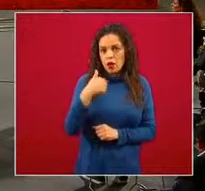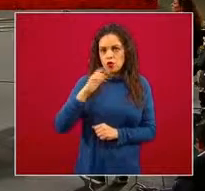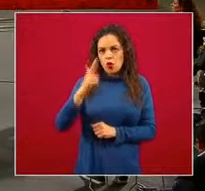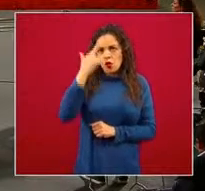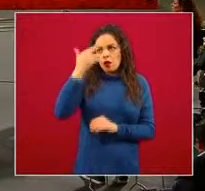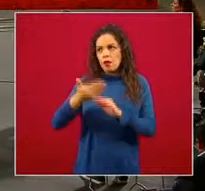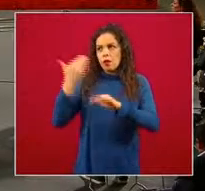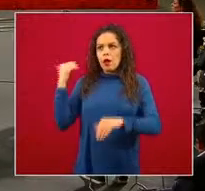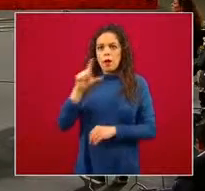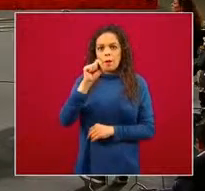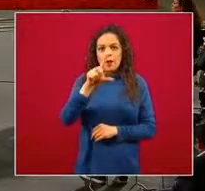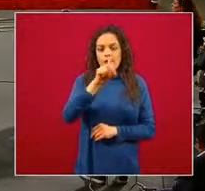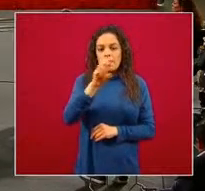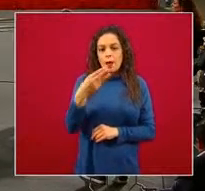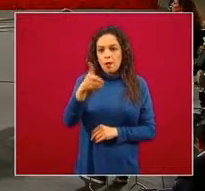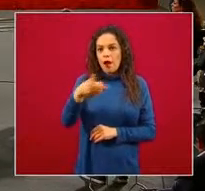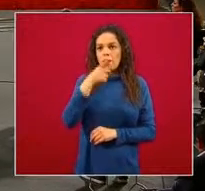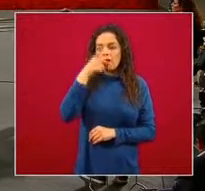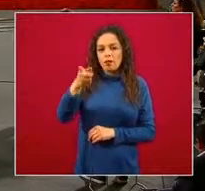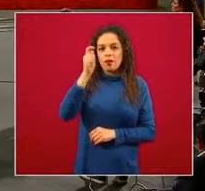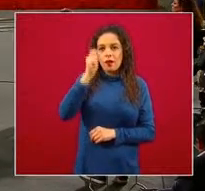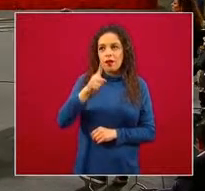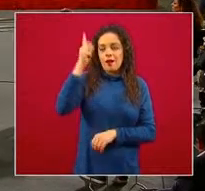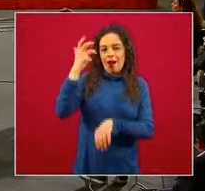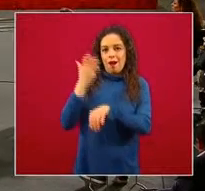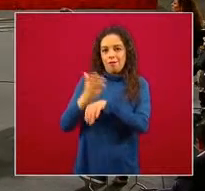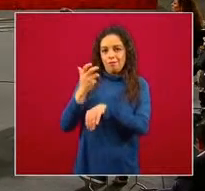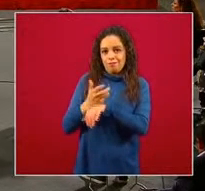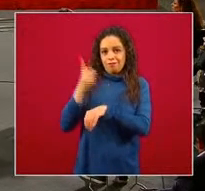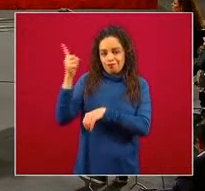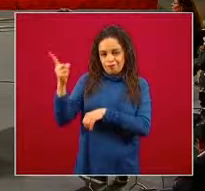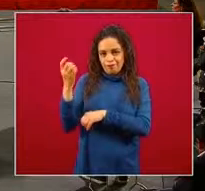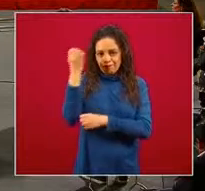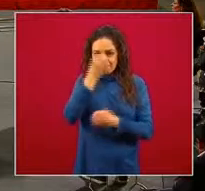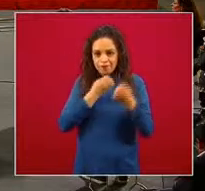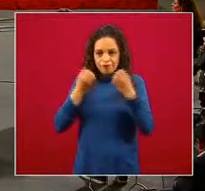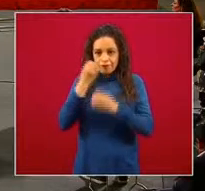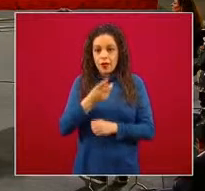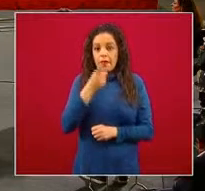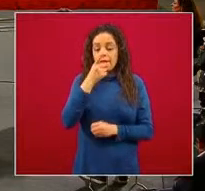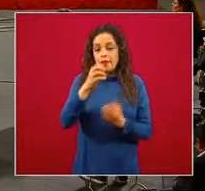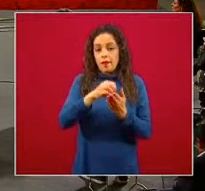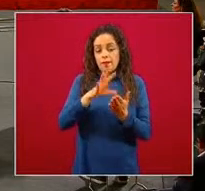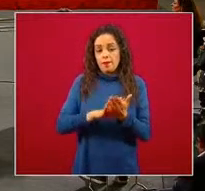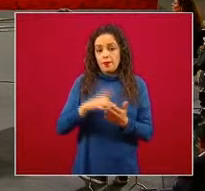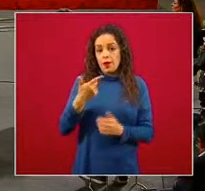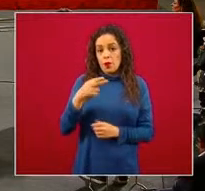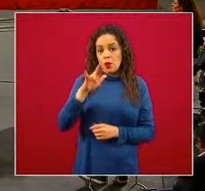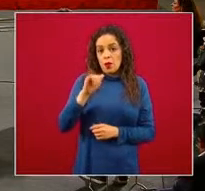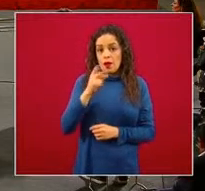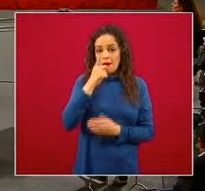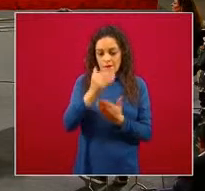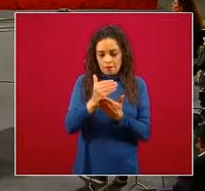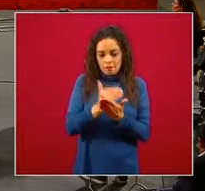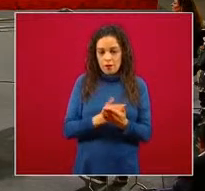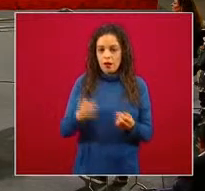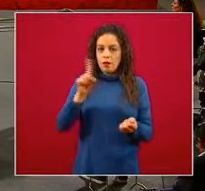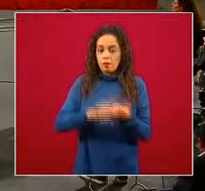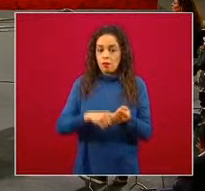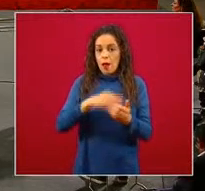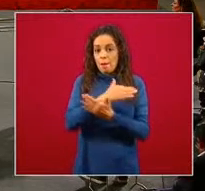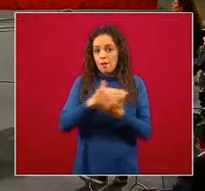it's 7. And you mentioned in May that in the US, the health clinics and medical control said that more